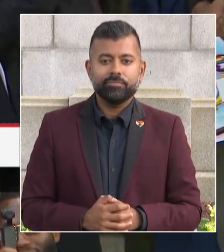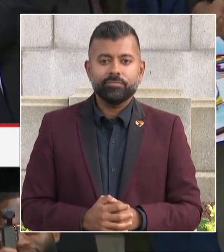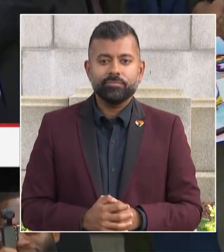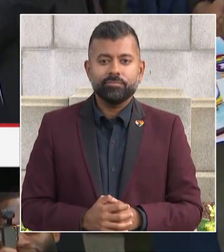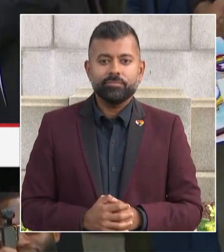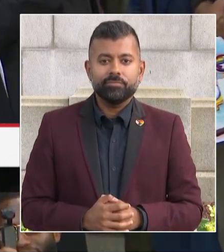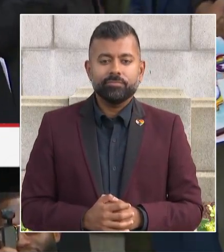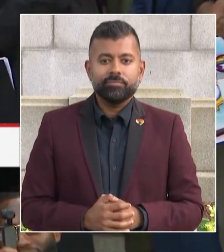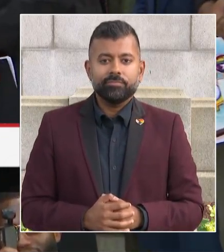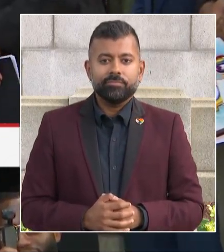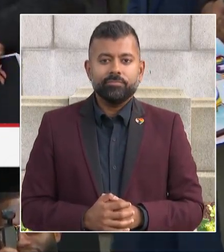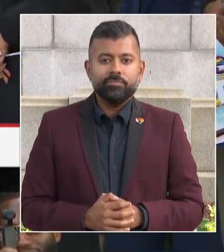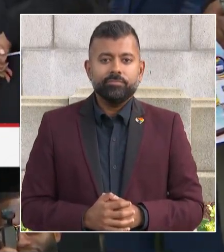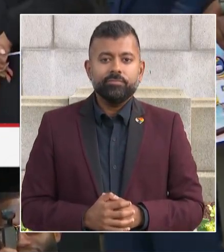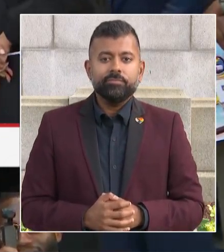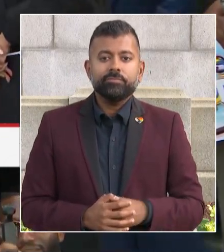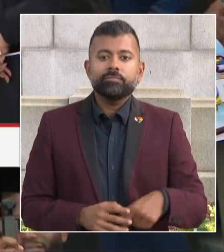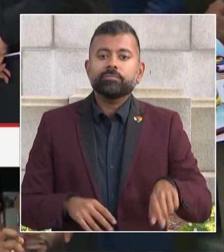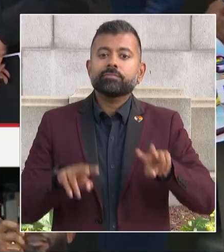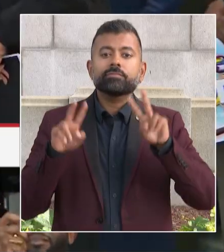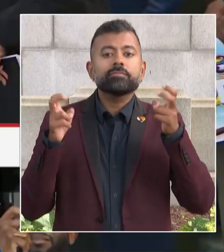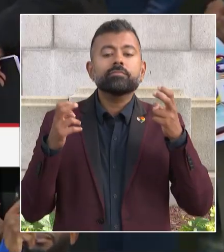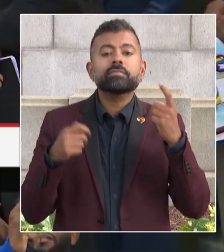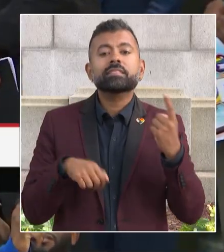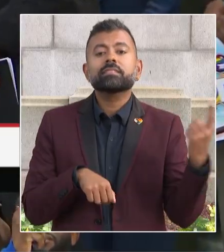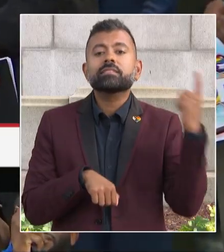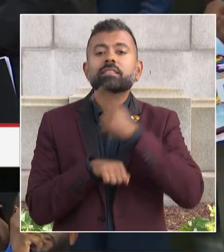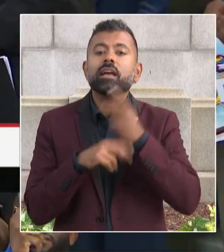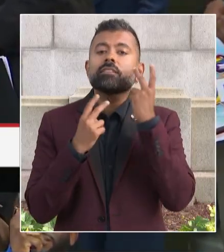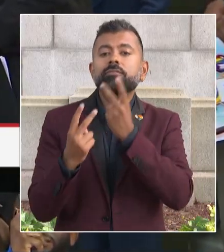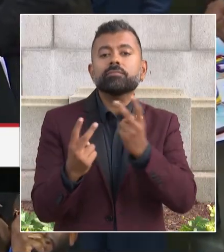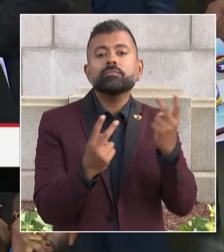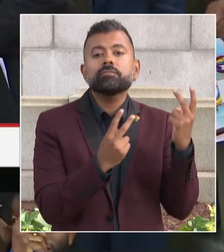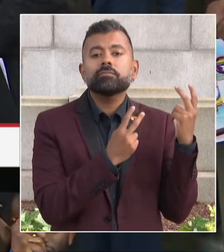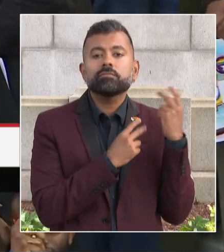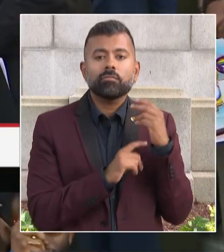This is a day of remembrance for Bernie D'Elia.